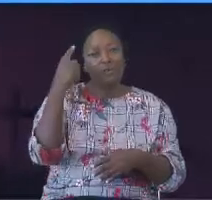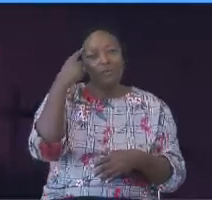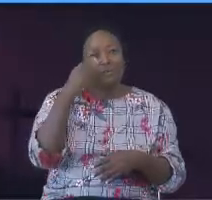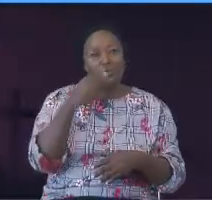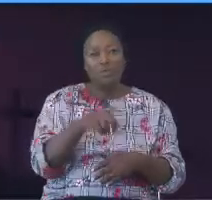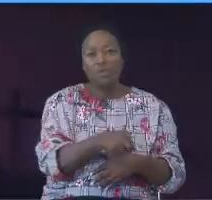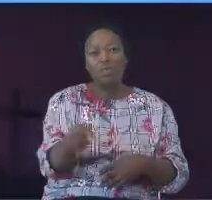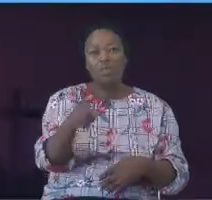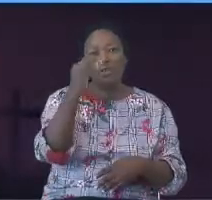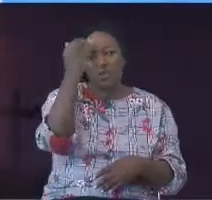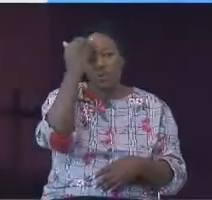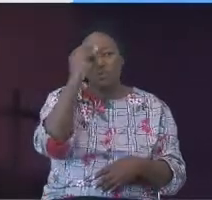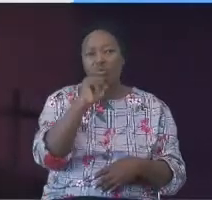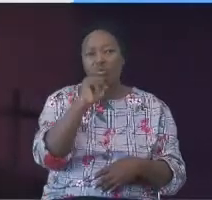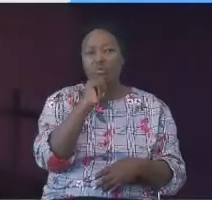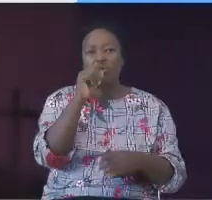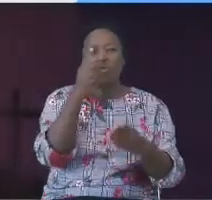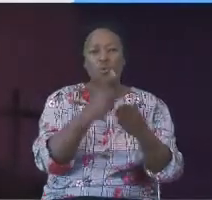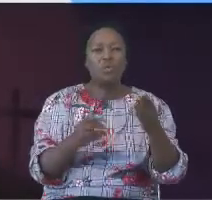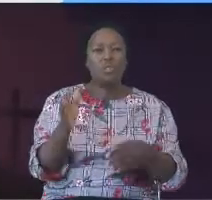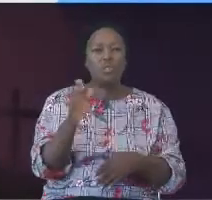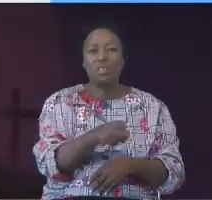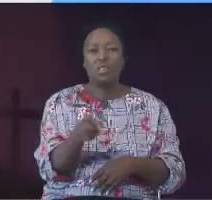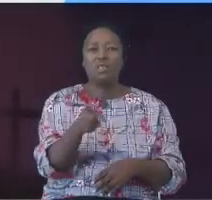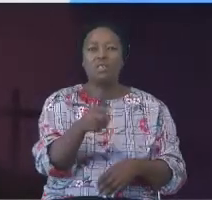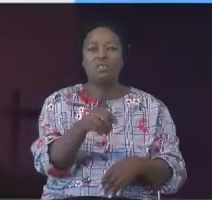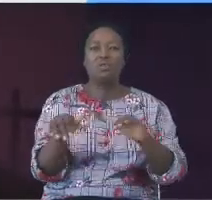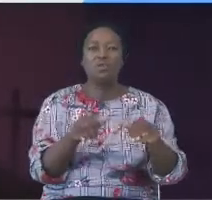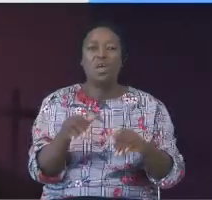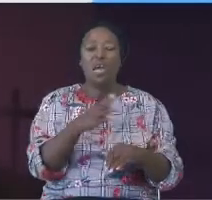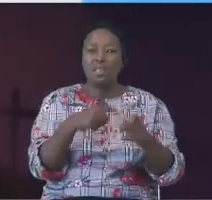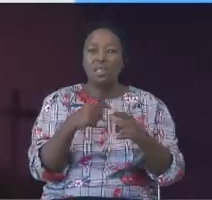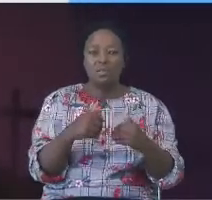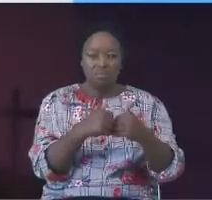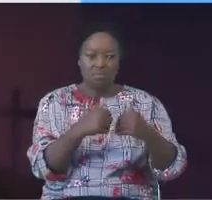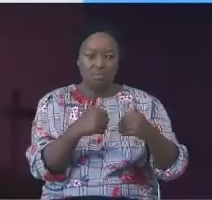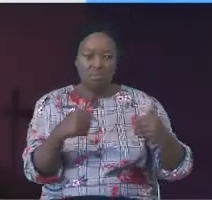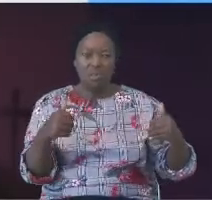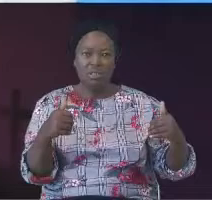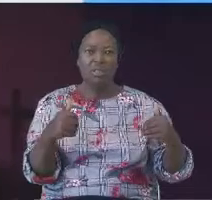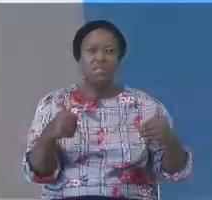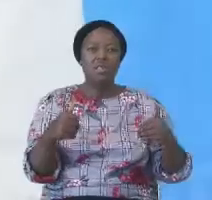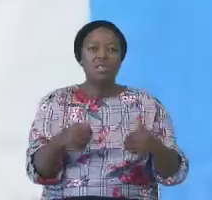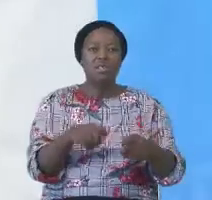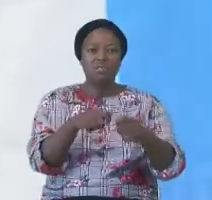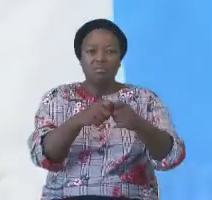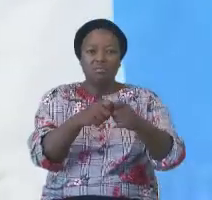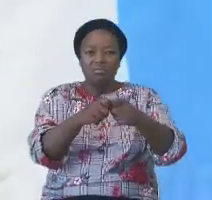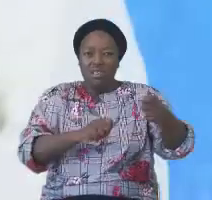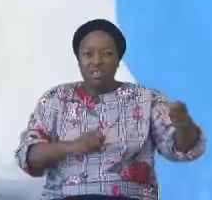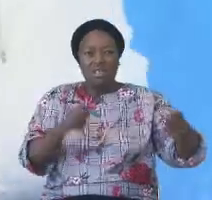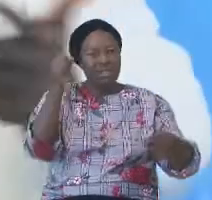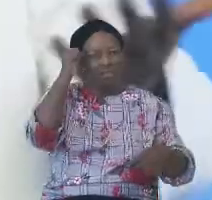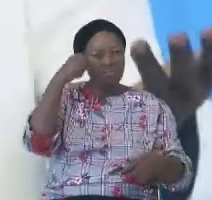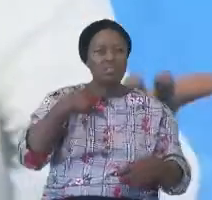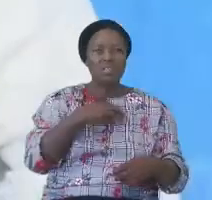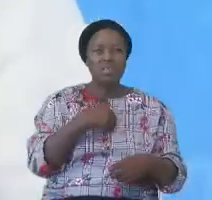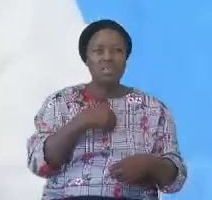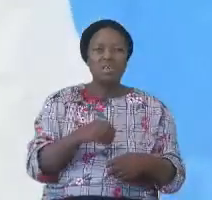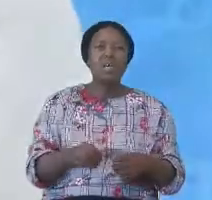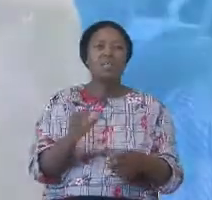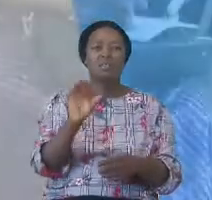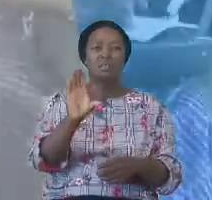jesus father forgive them for they know not what they do and they